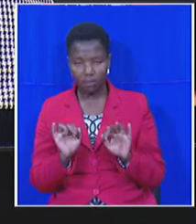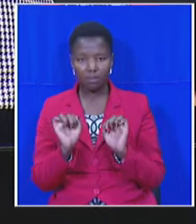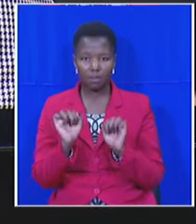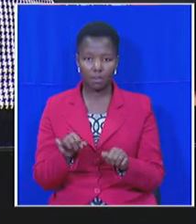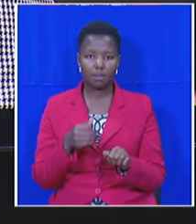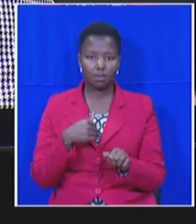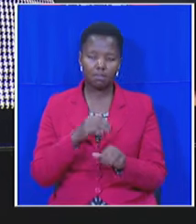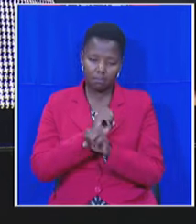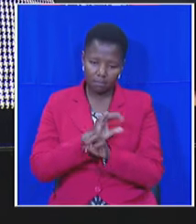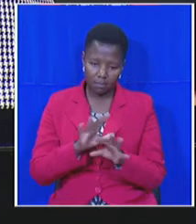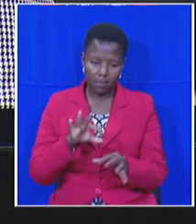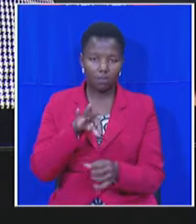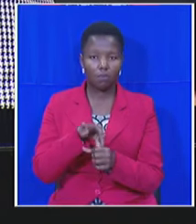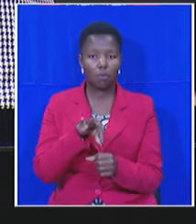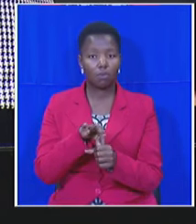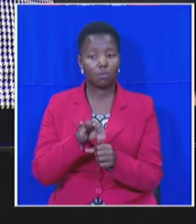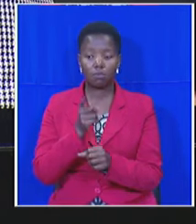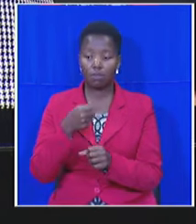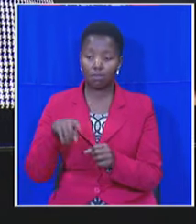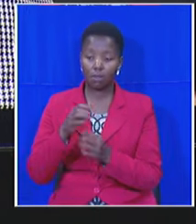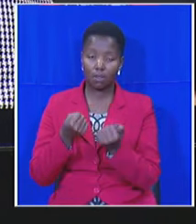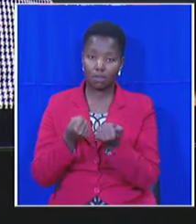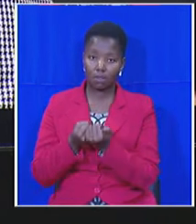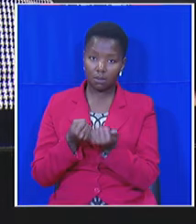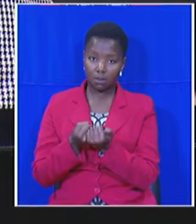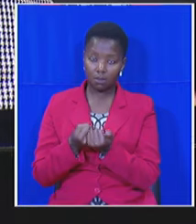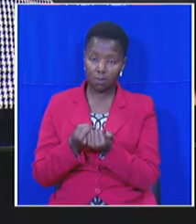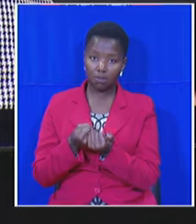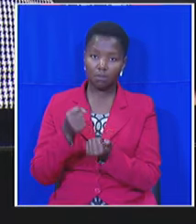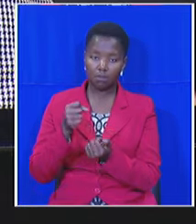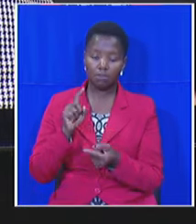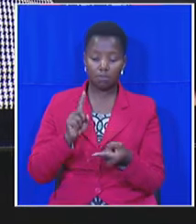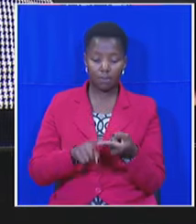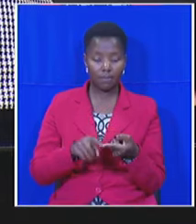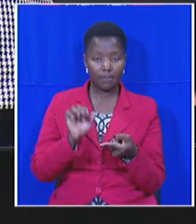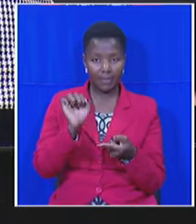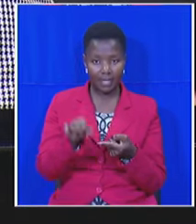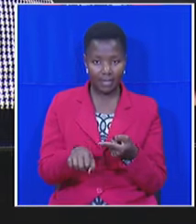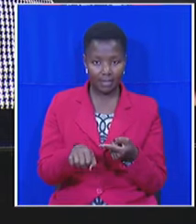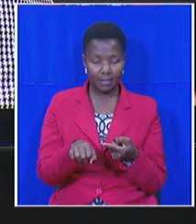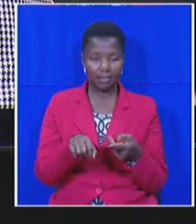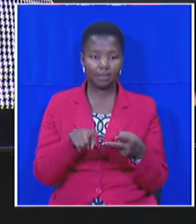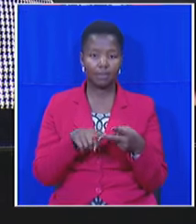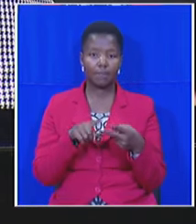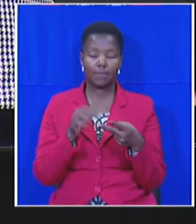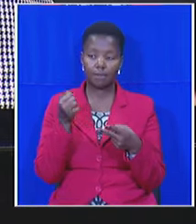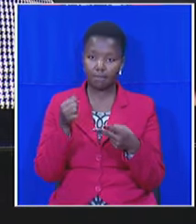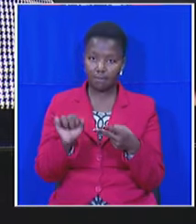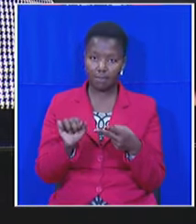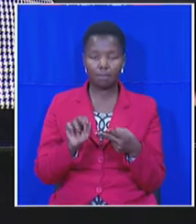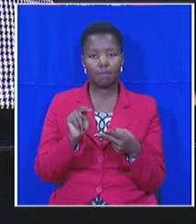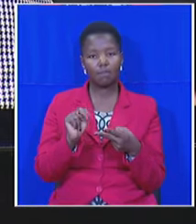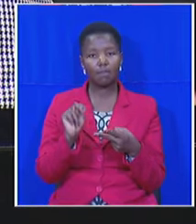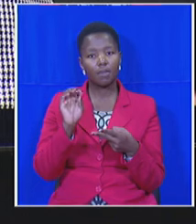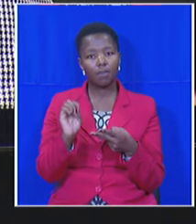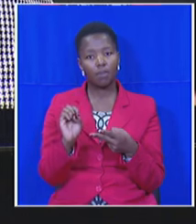Voting will now commence. Those in favor of the vote being agreed to should press the yes button. Those against should press the